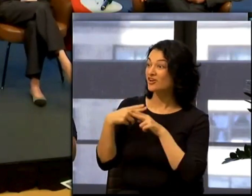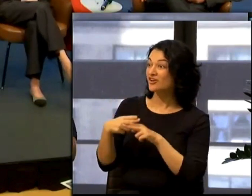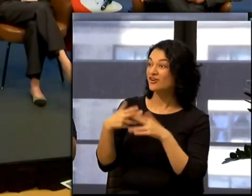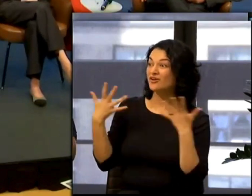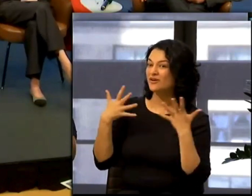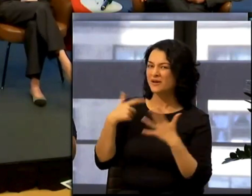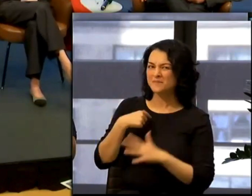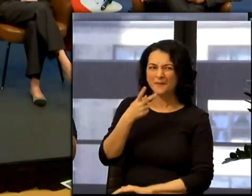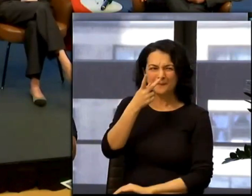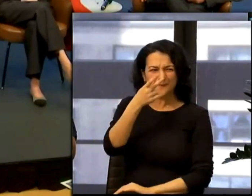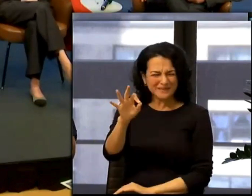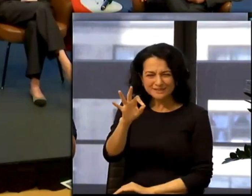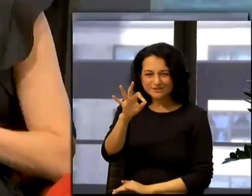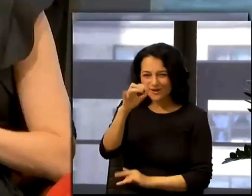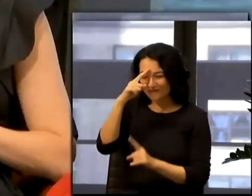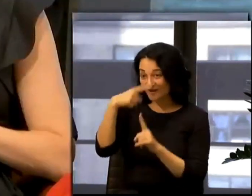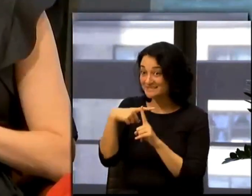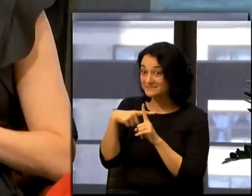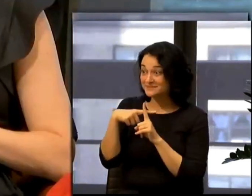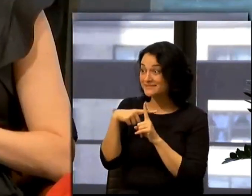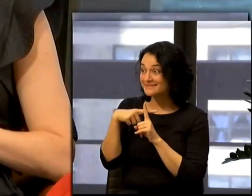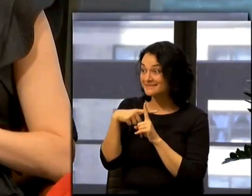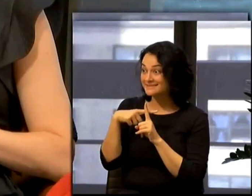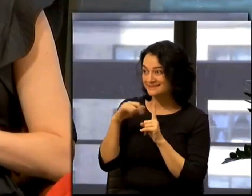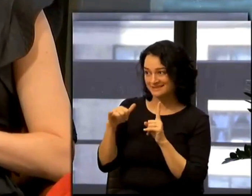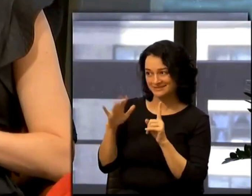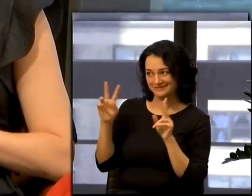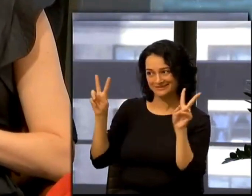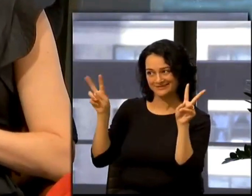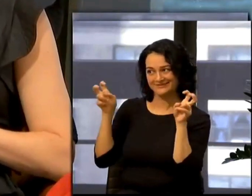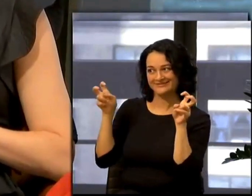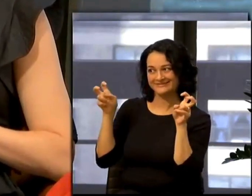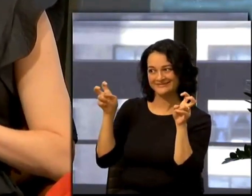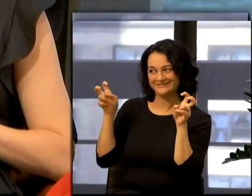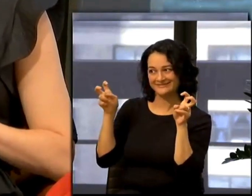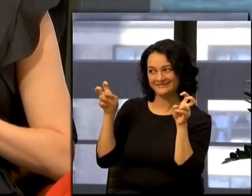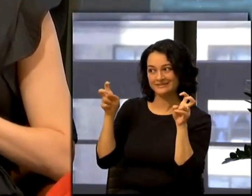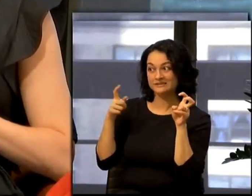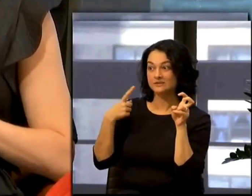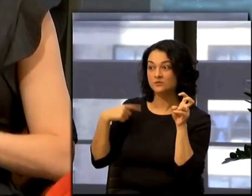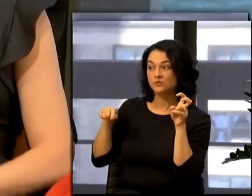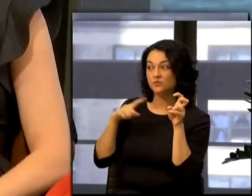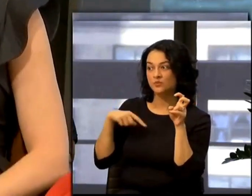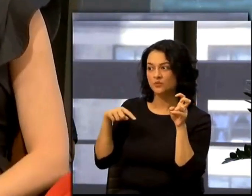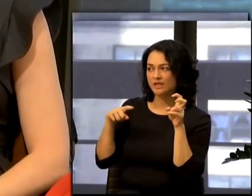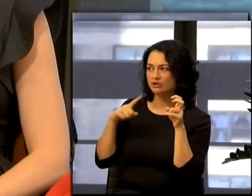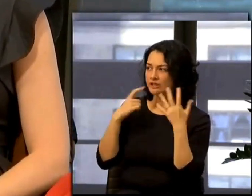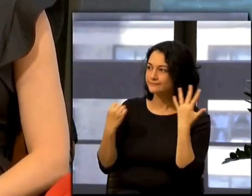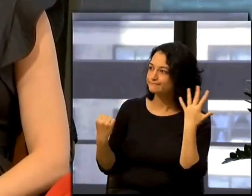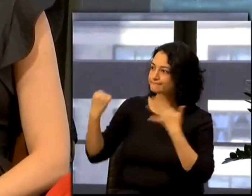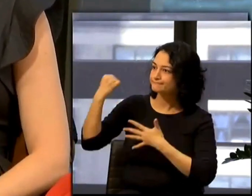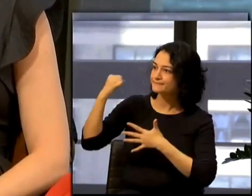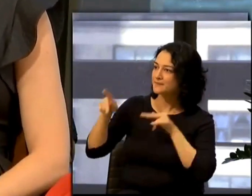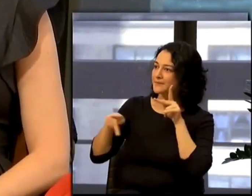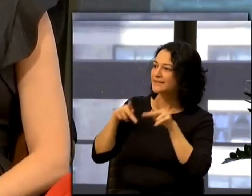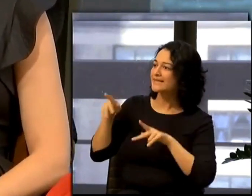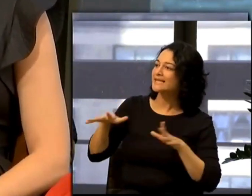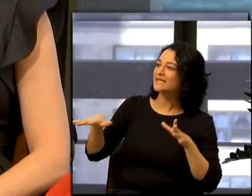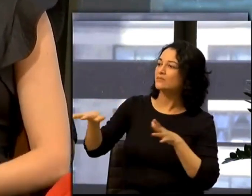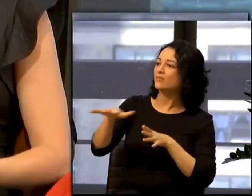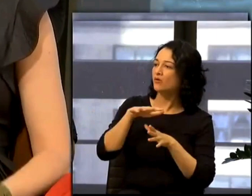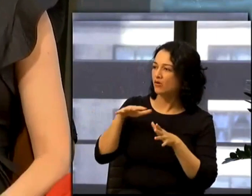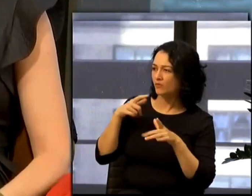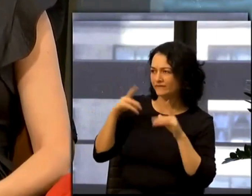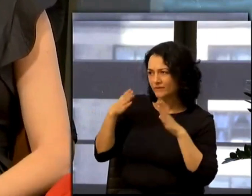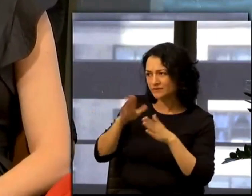social change, and I'll tell you a little bit more about what that means. So for 13 years, my team and I have worked with nonprofits, foundations,